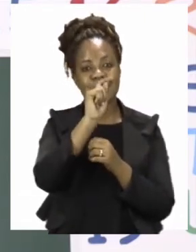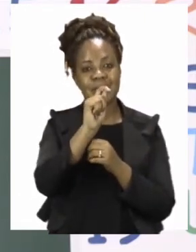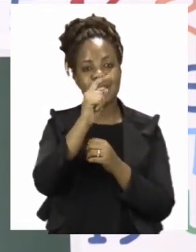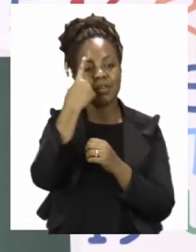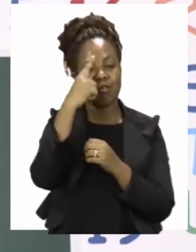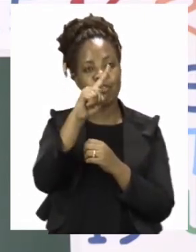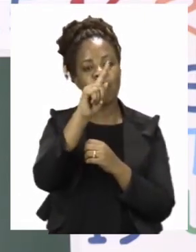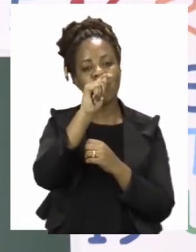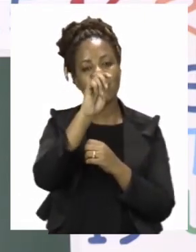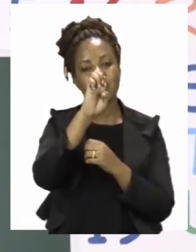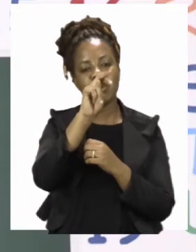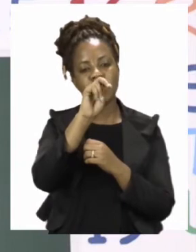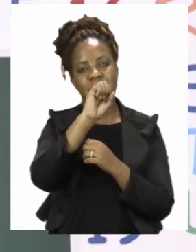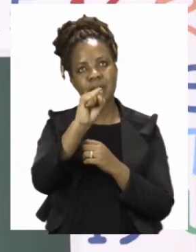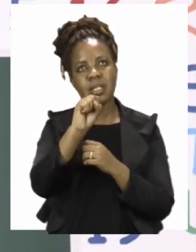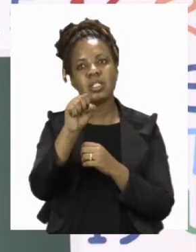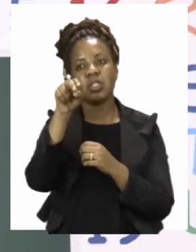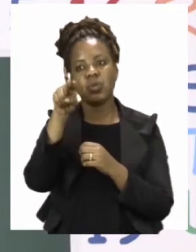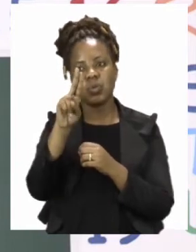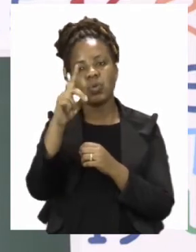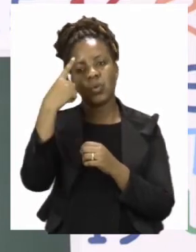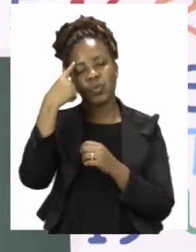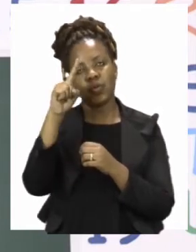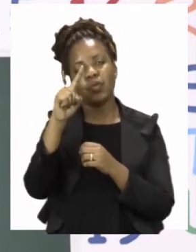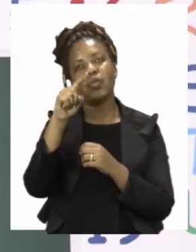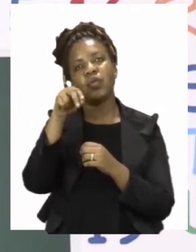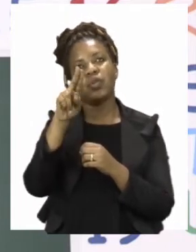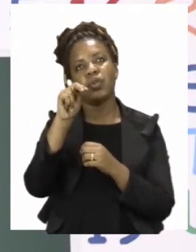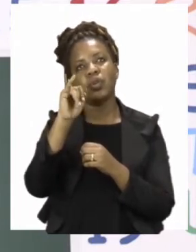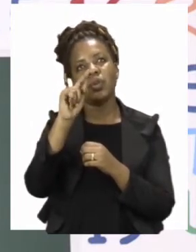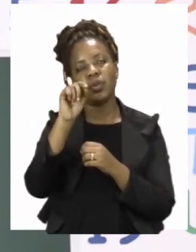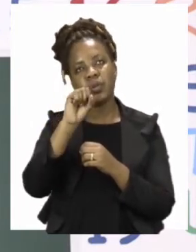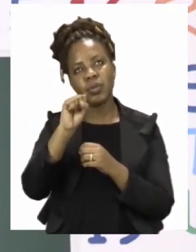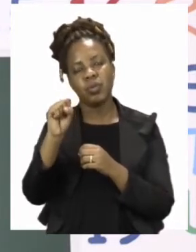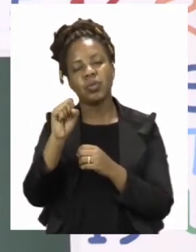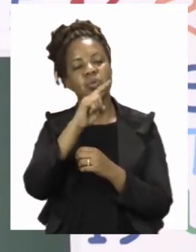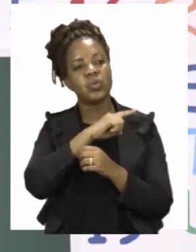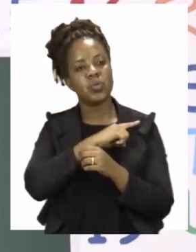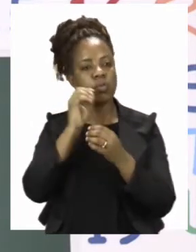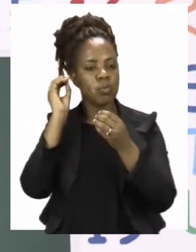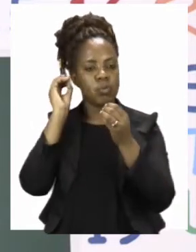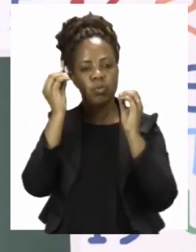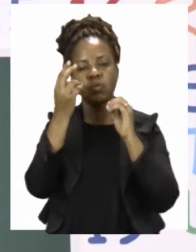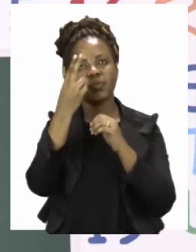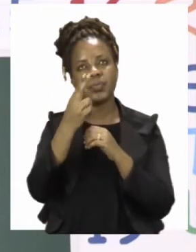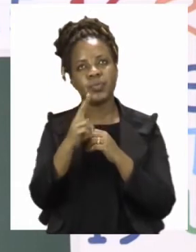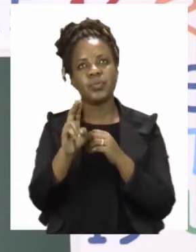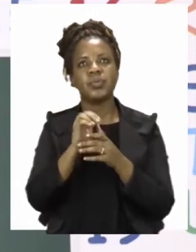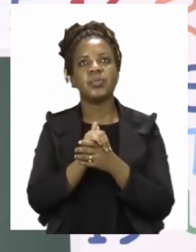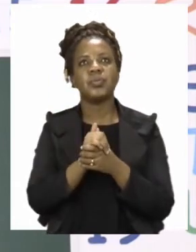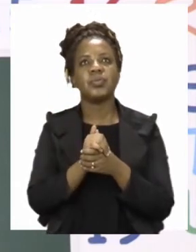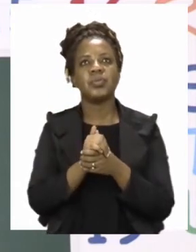8. So our sum now says 8 minus 8. And 8